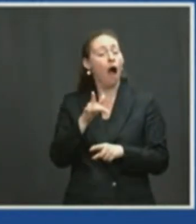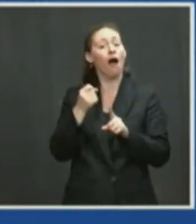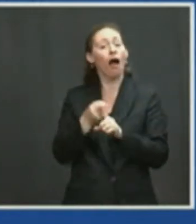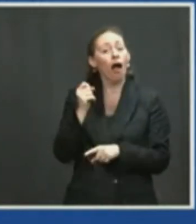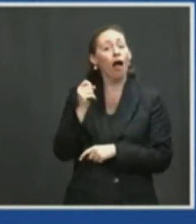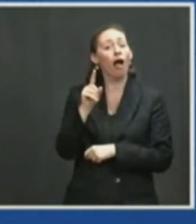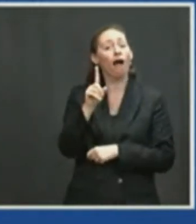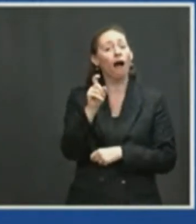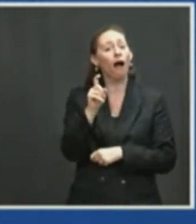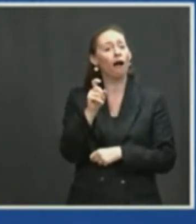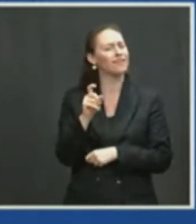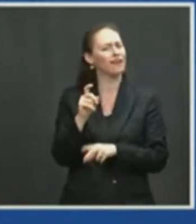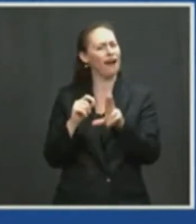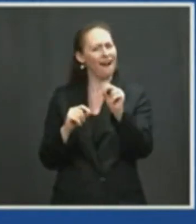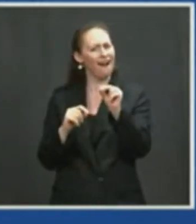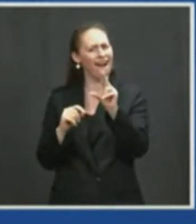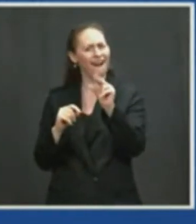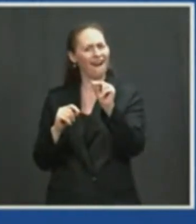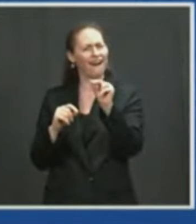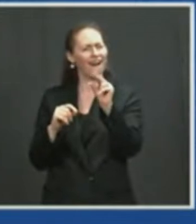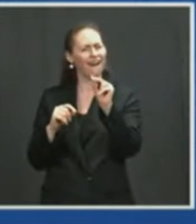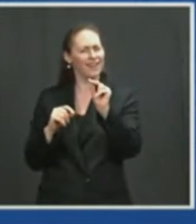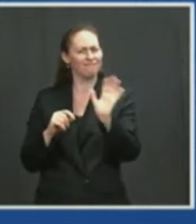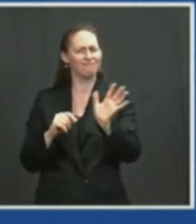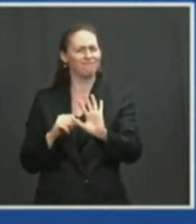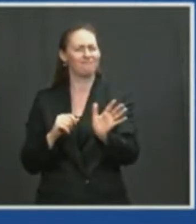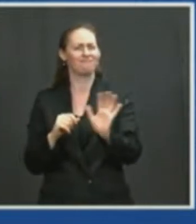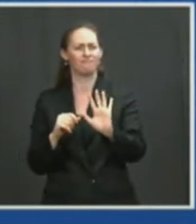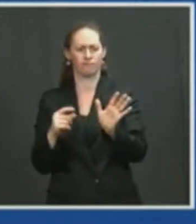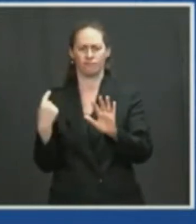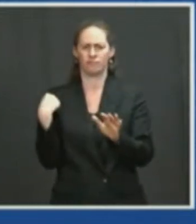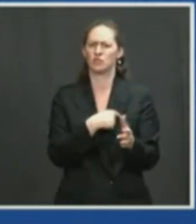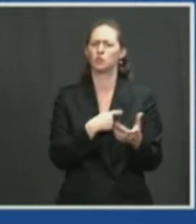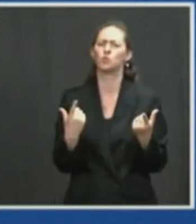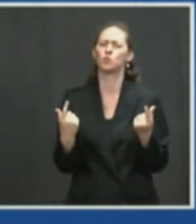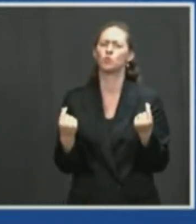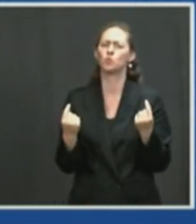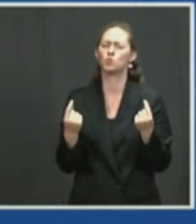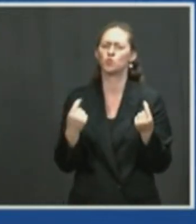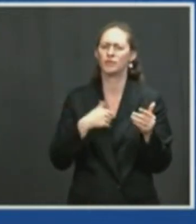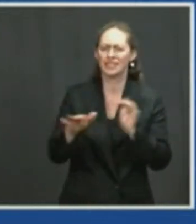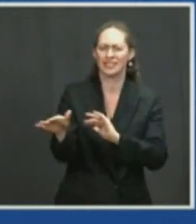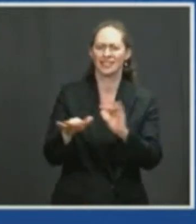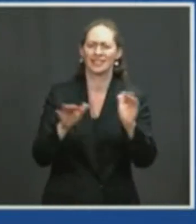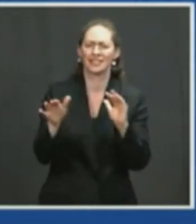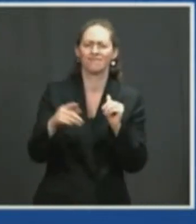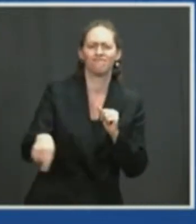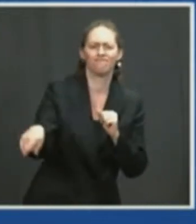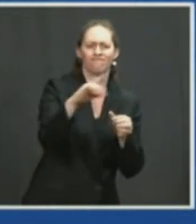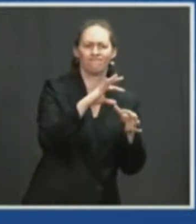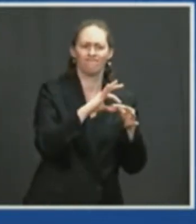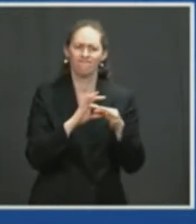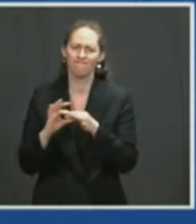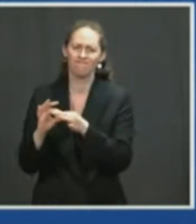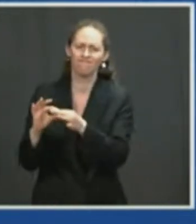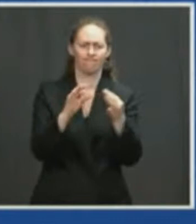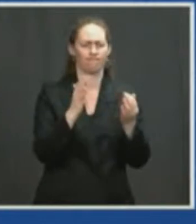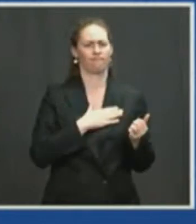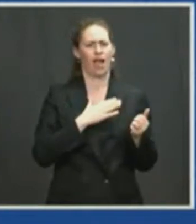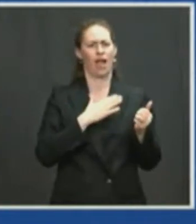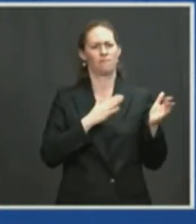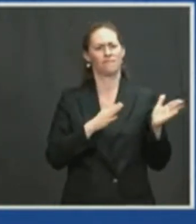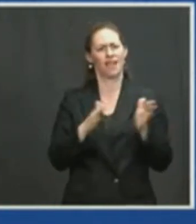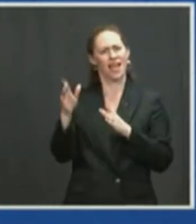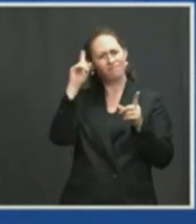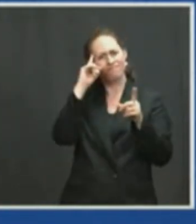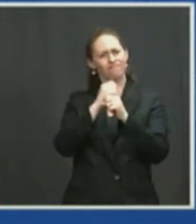in no small part, first of all, the cooperation of the American people in responding to my effort to get COVID under control, wearing